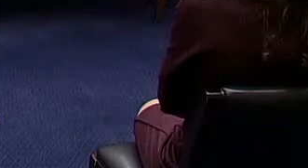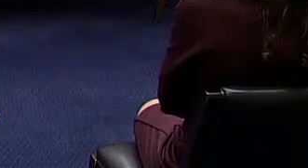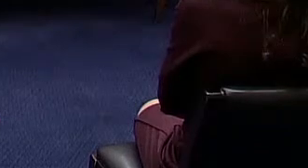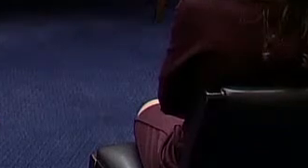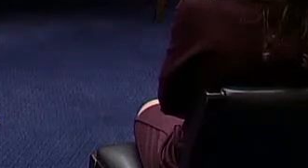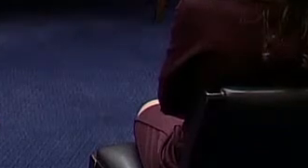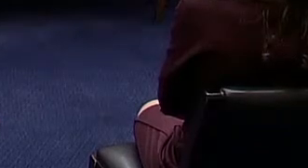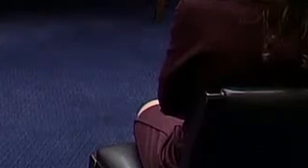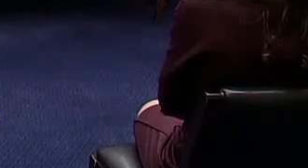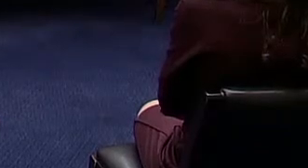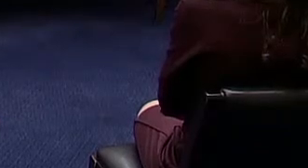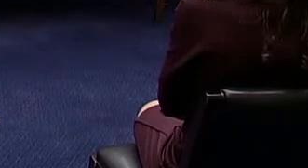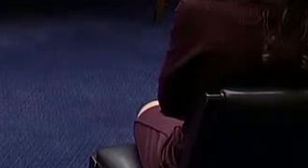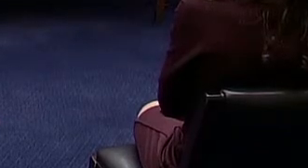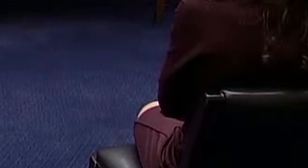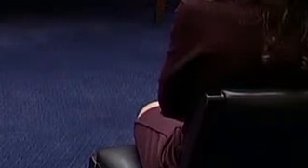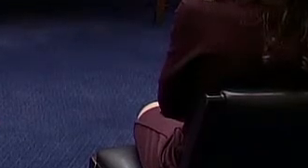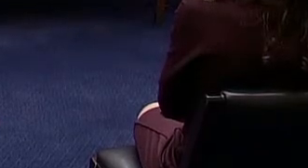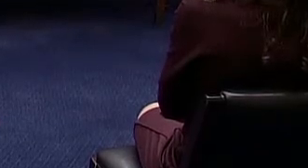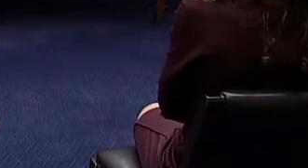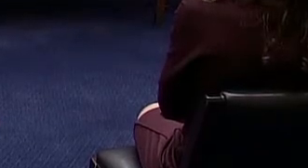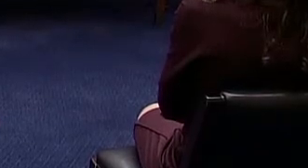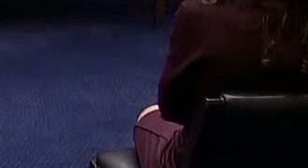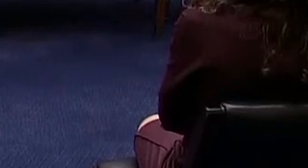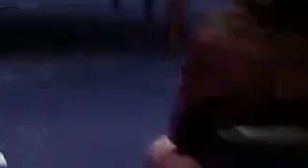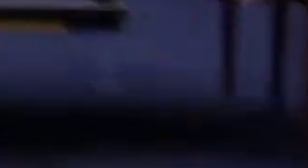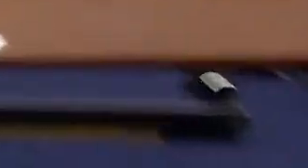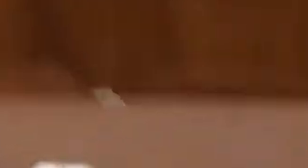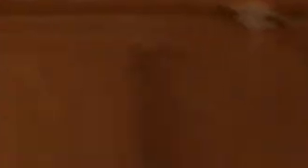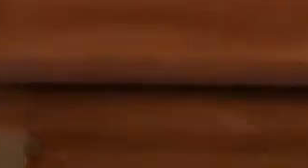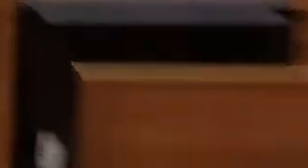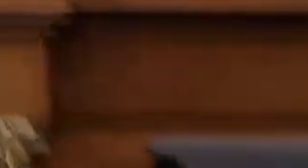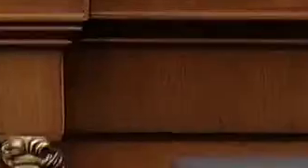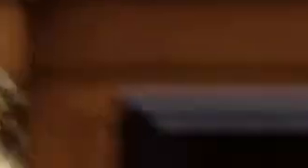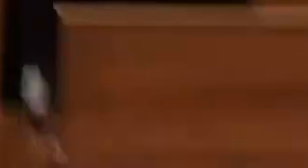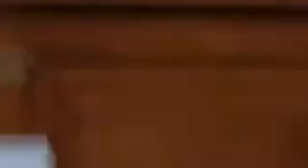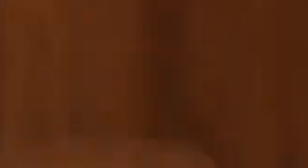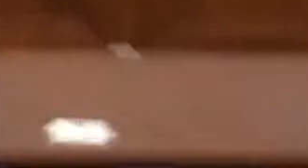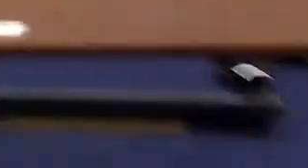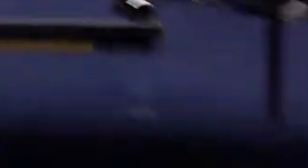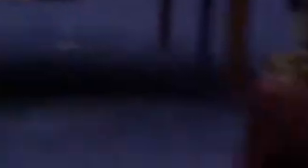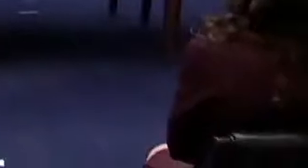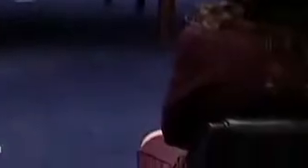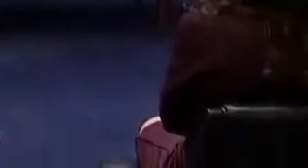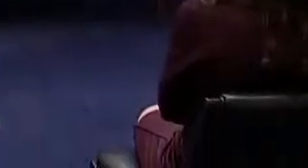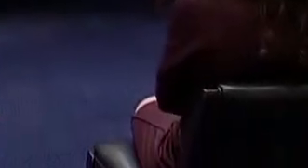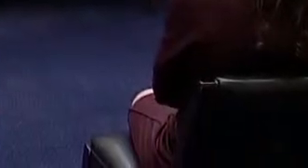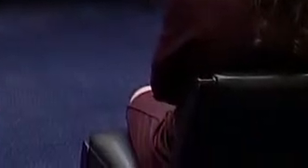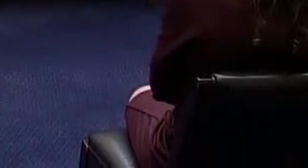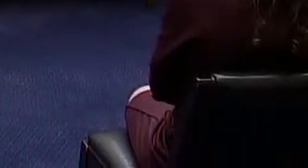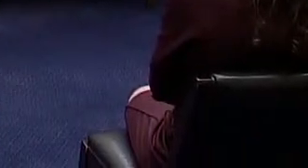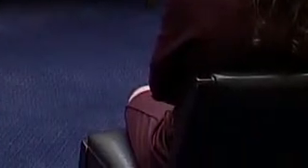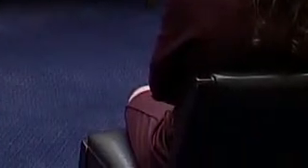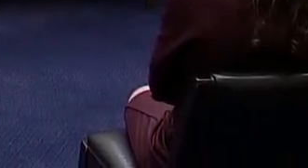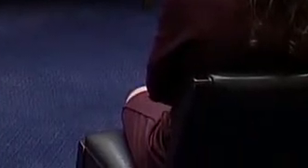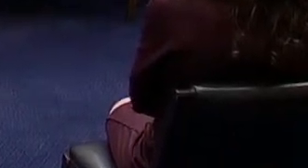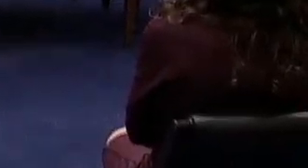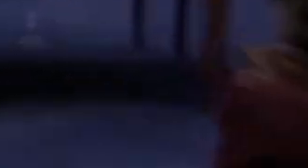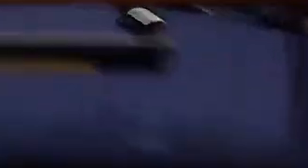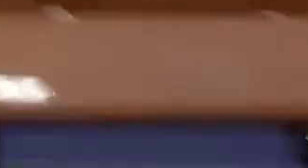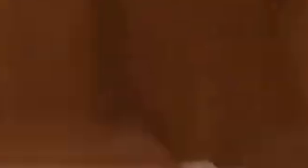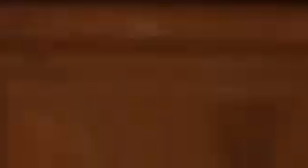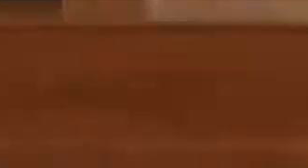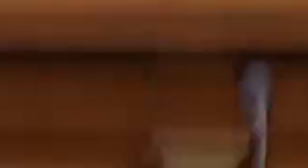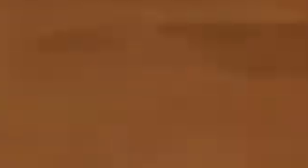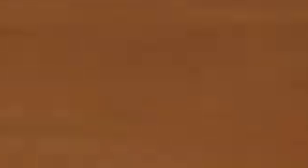other enslaved people in our country. I hope to remind this Congress that district residents are still not free as